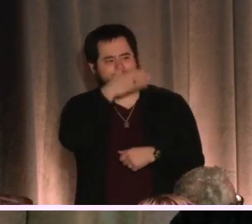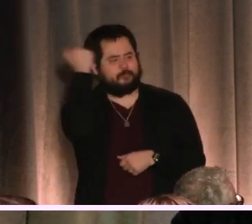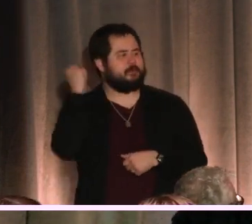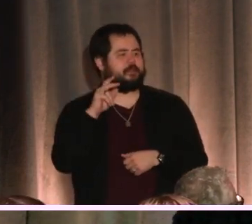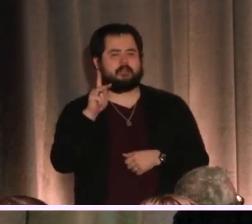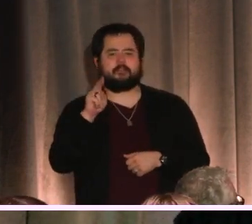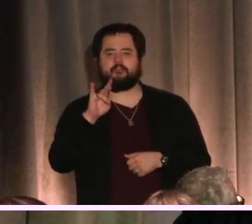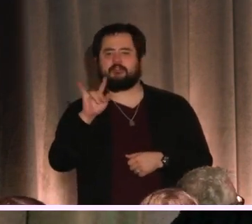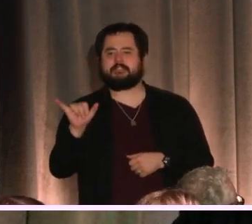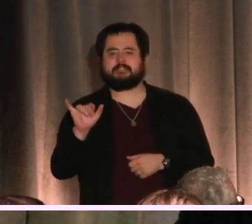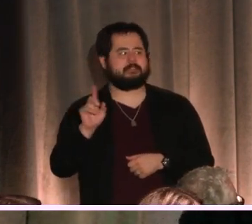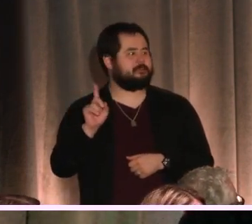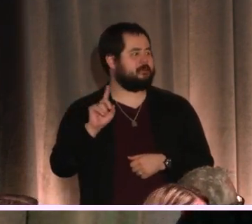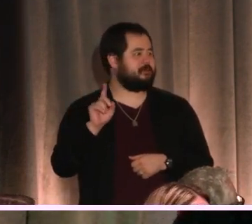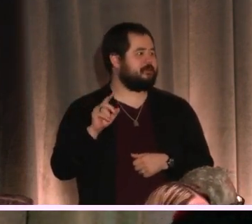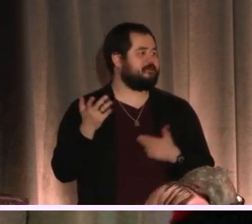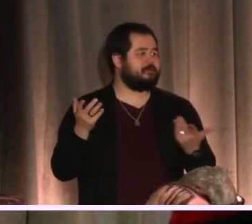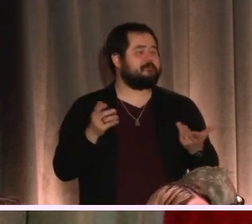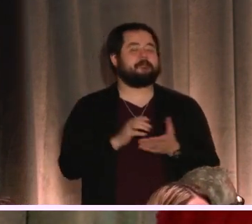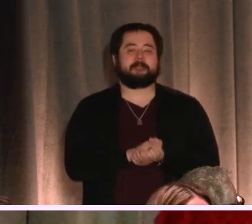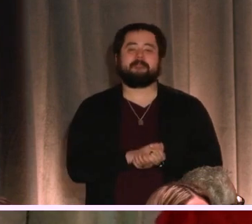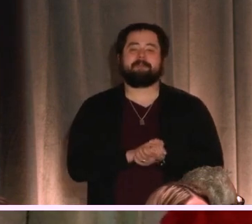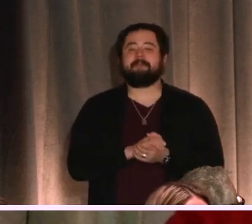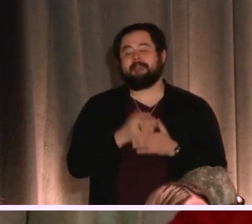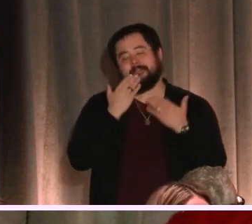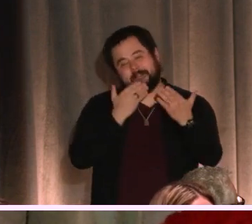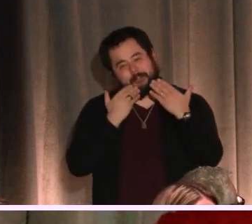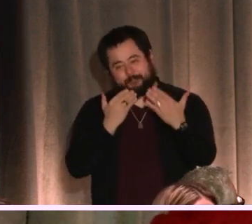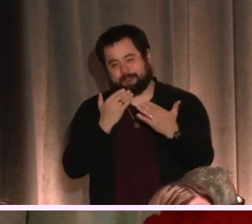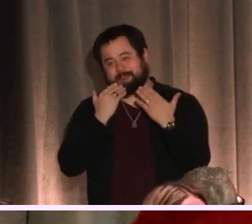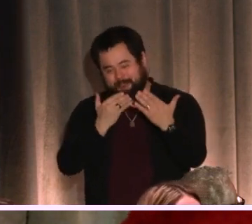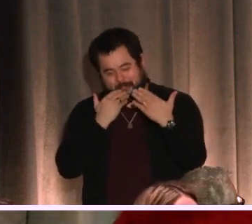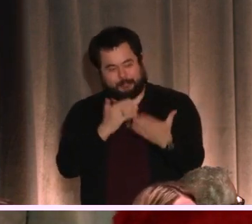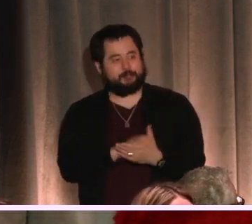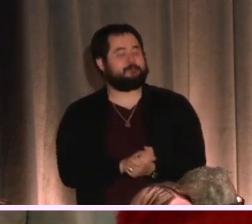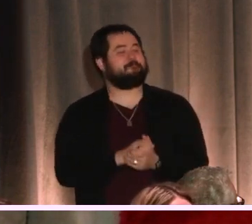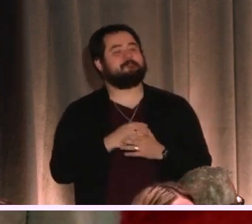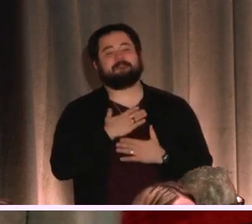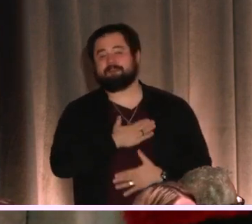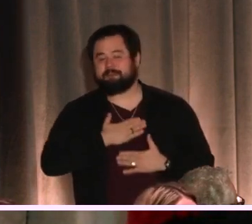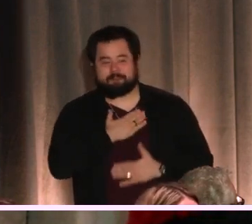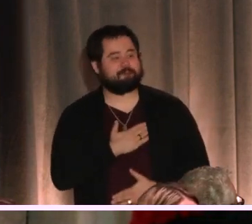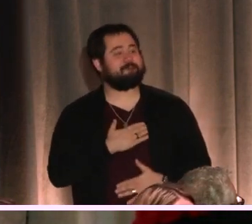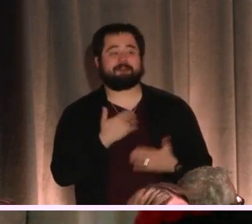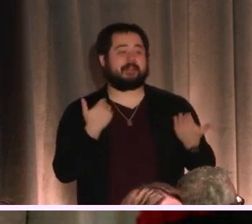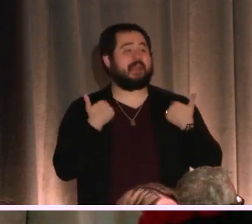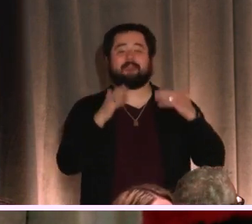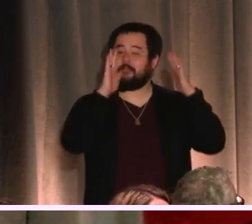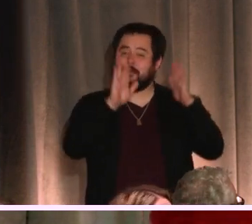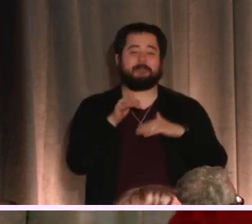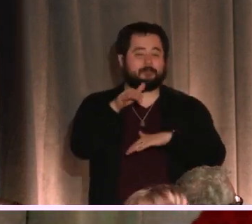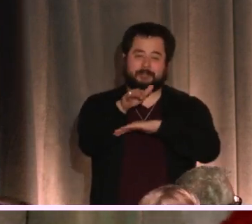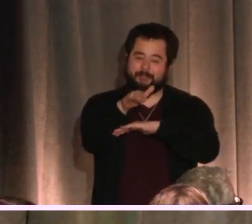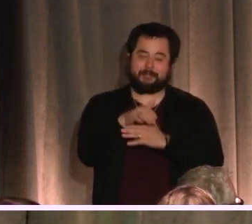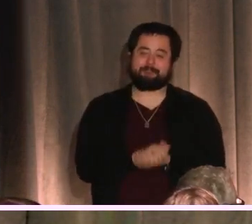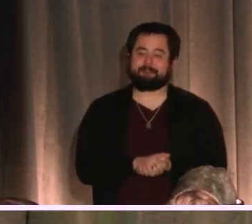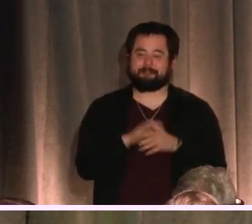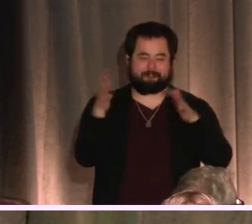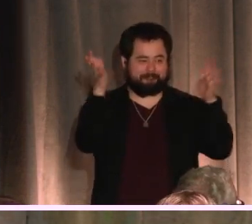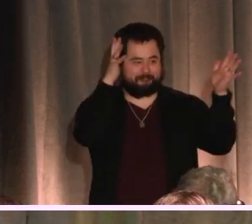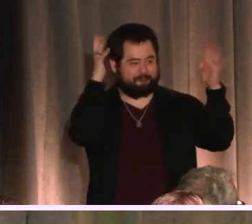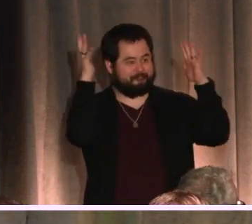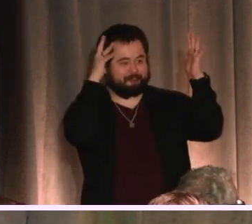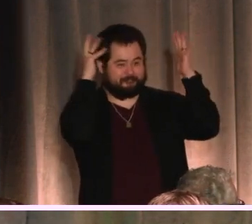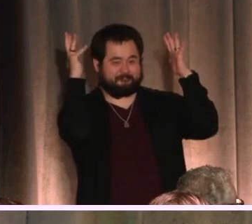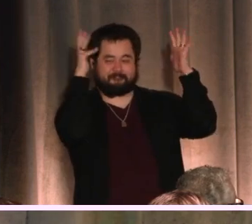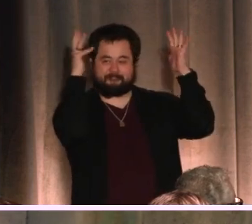and Adriana? All right, so thank you so much. It's a pleasure, and have a wonderful evening. Congrats